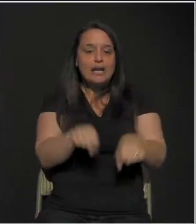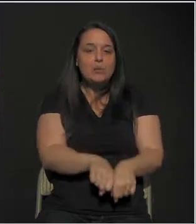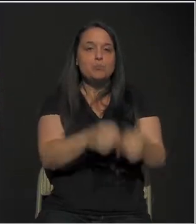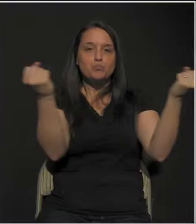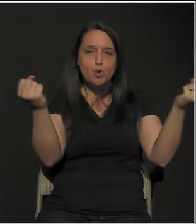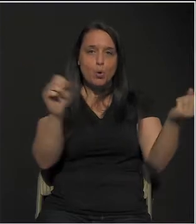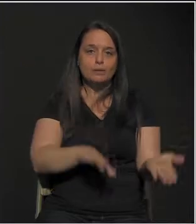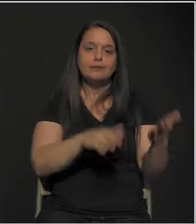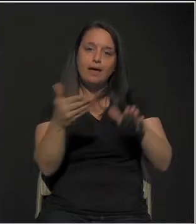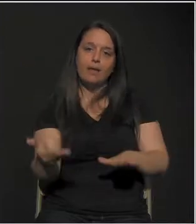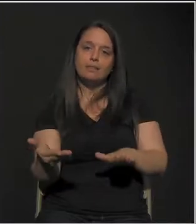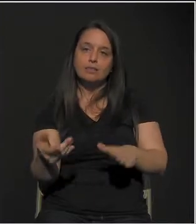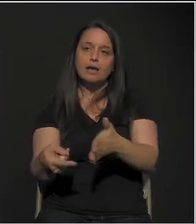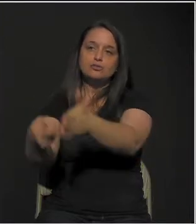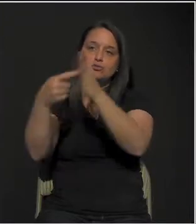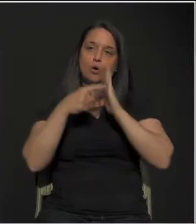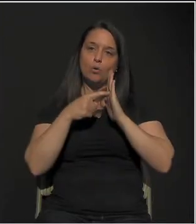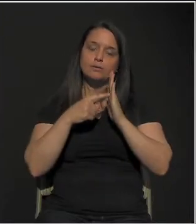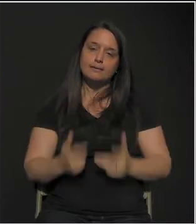us life.